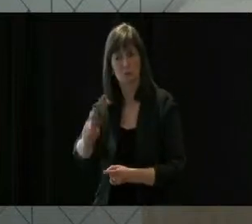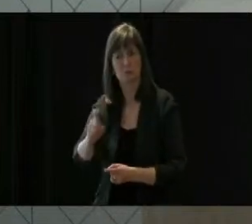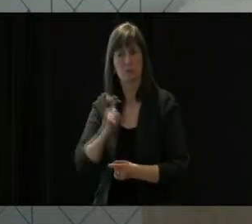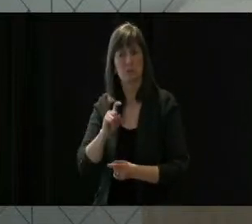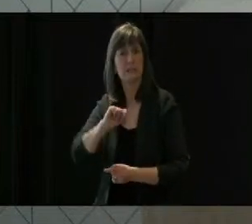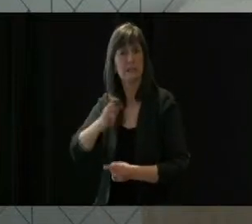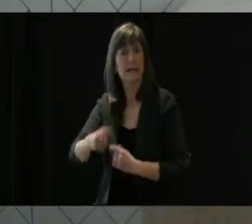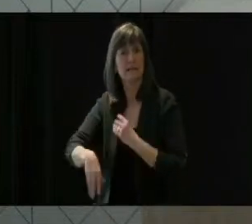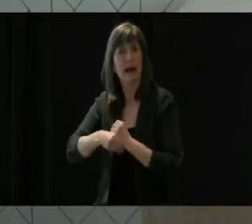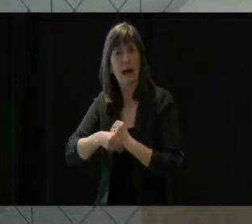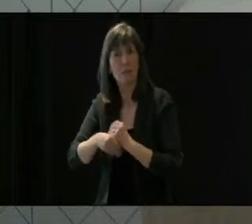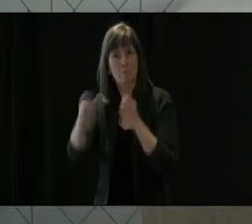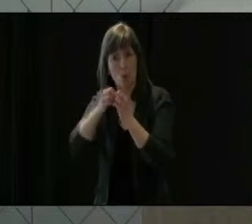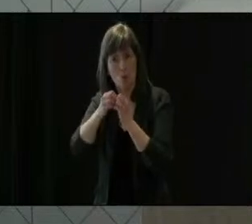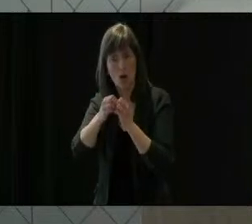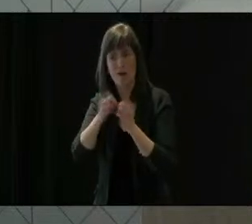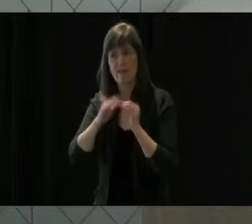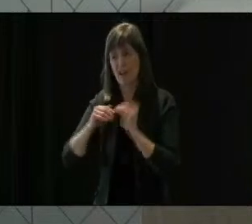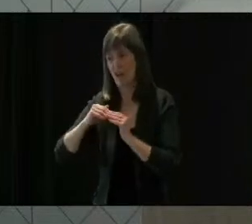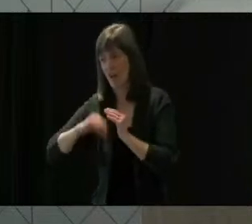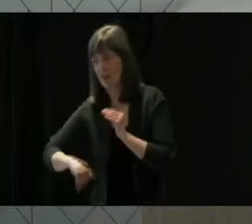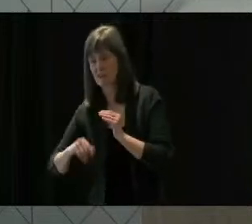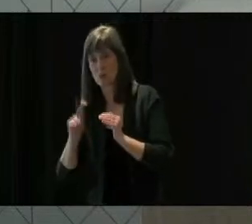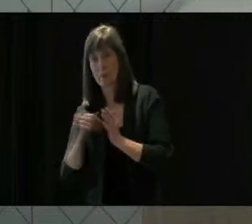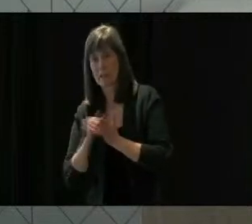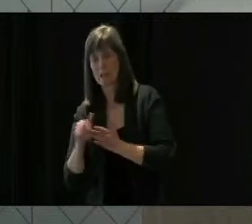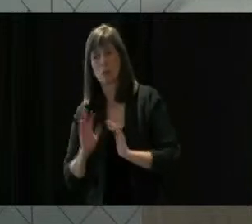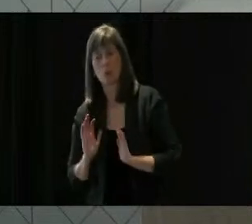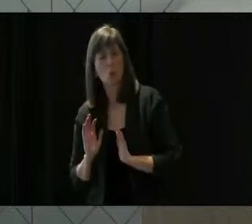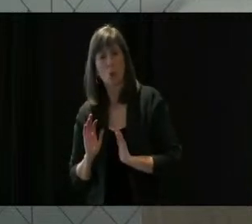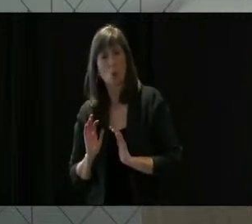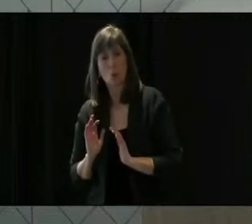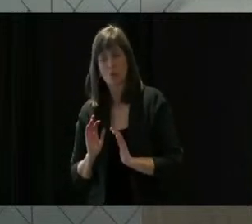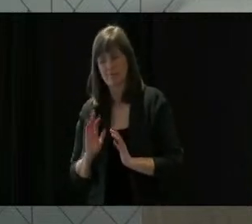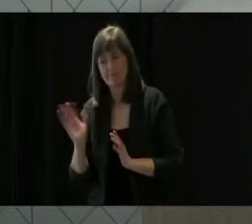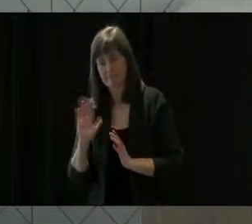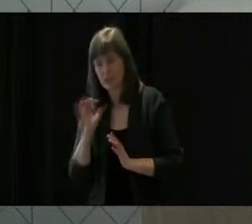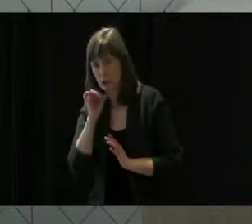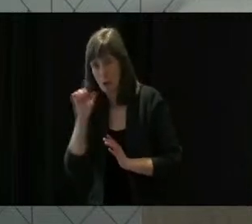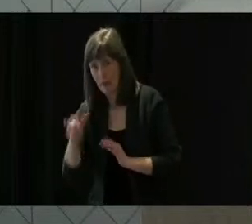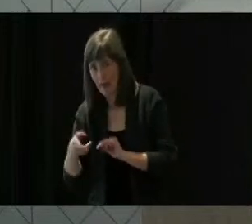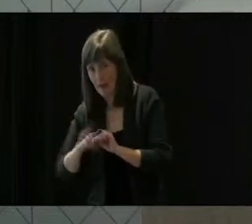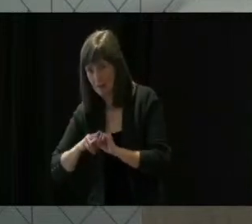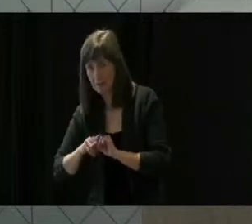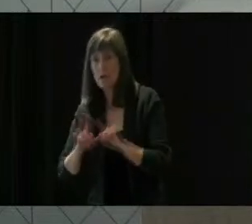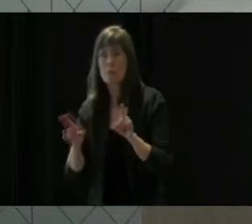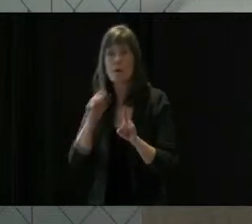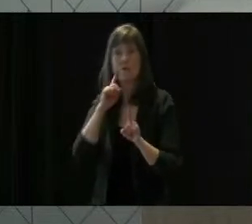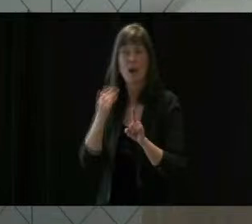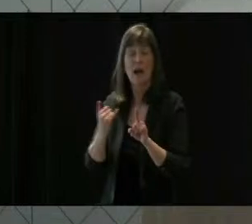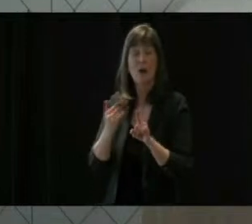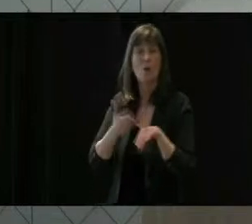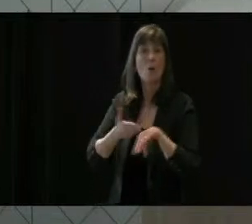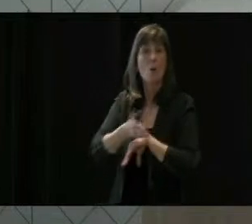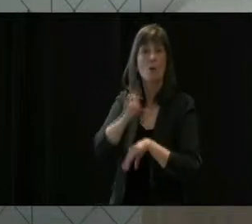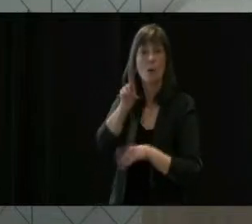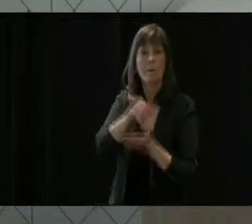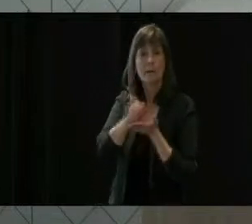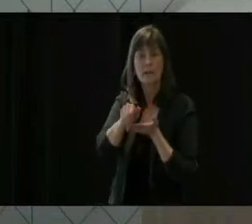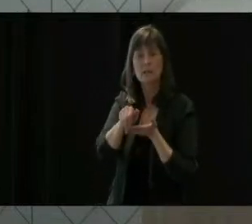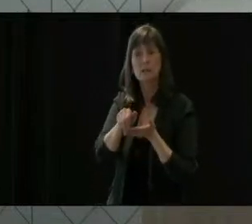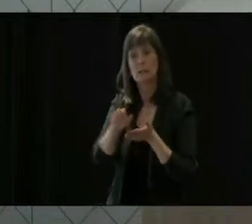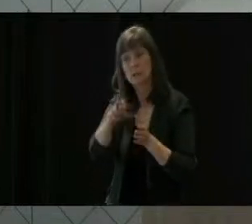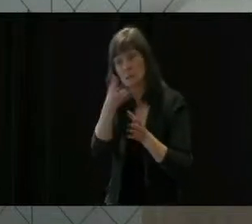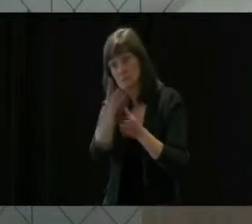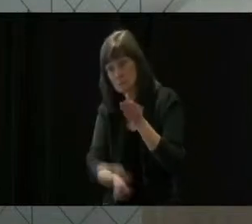contribute more to the province's financial improvement. That is the case now. So those